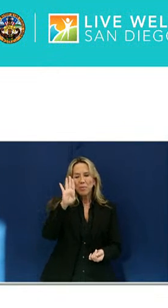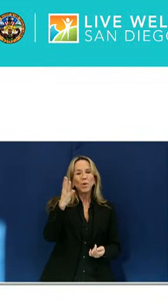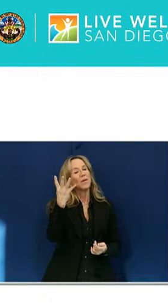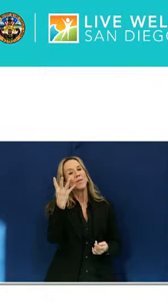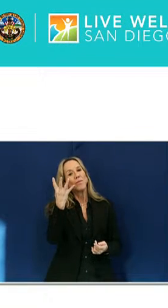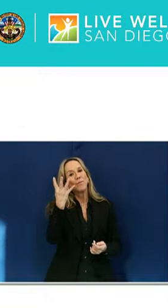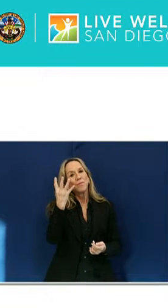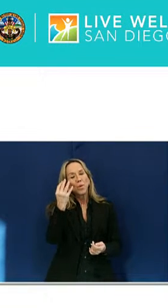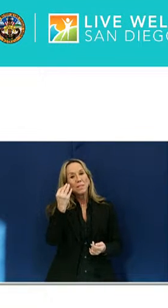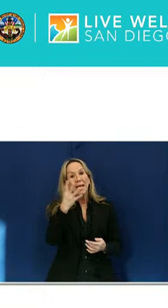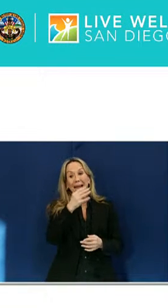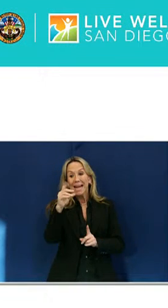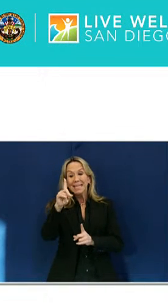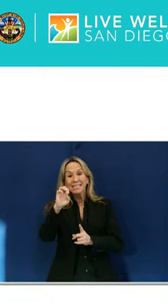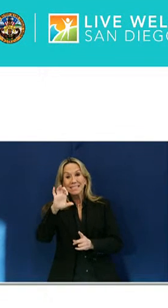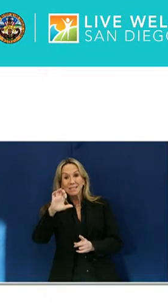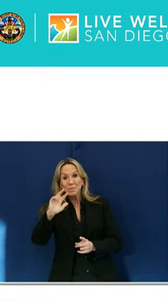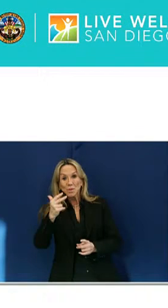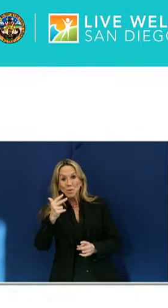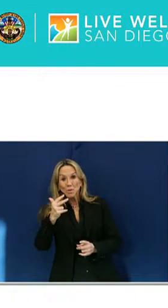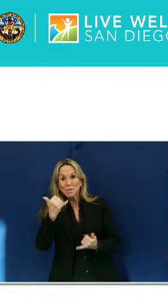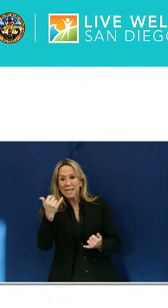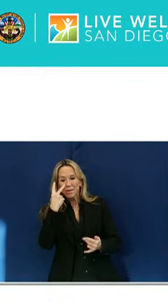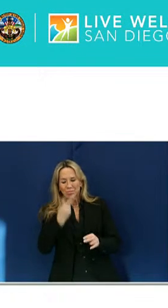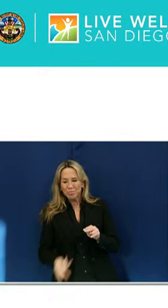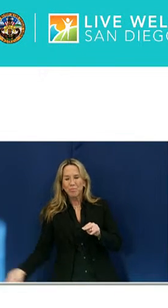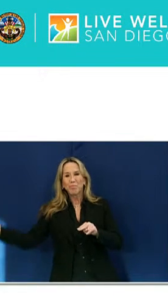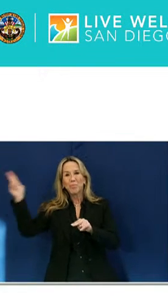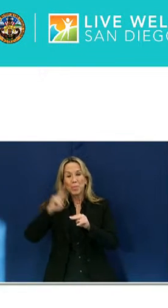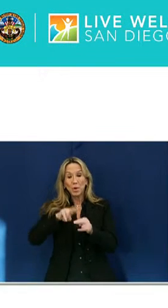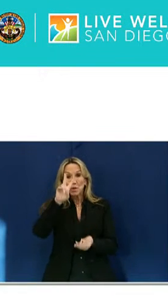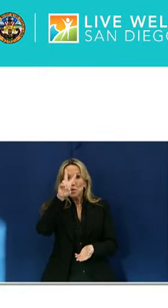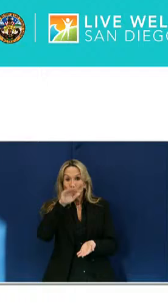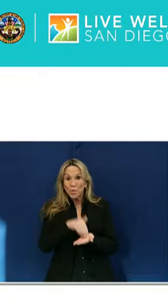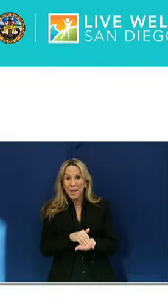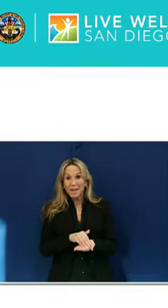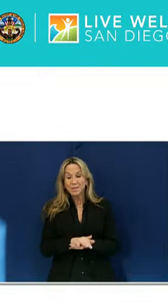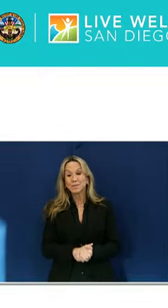since December 3rd in the 2,000s. This first slide